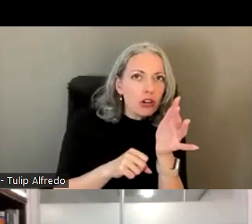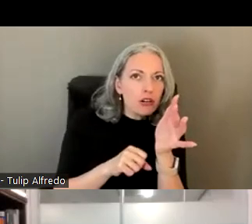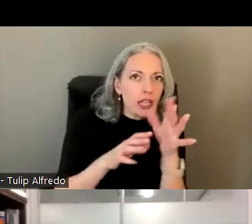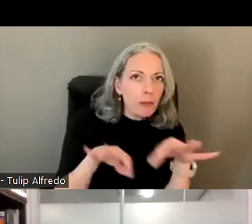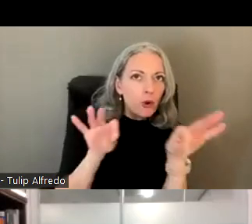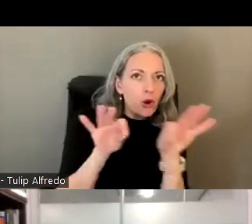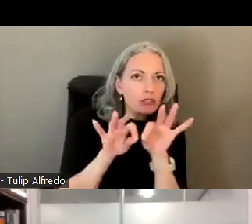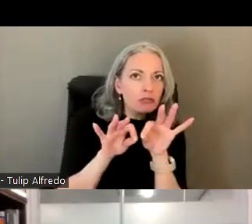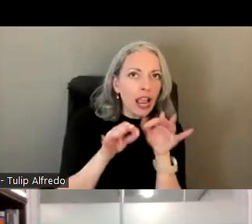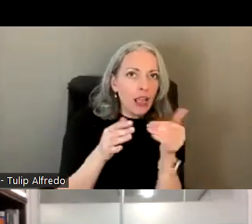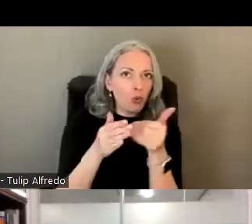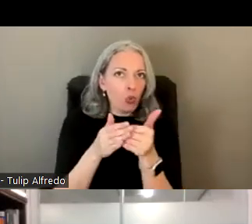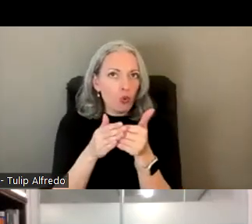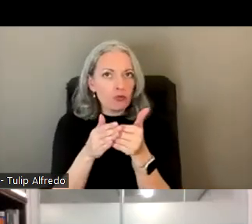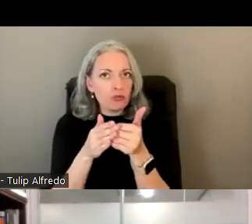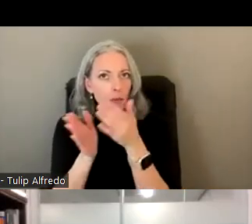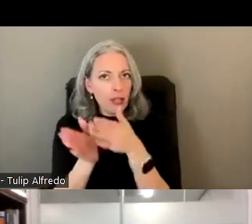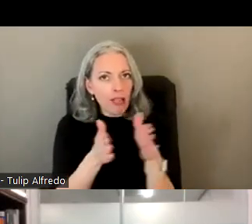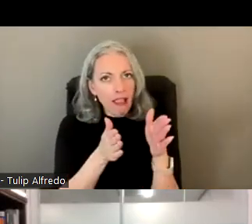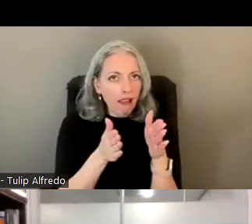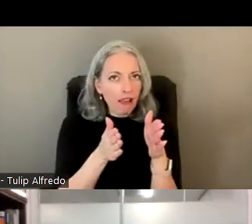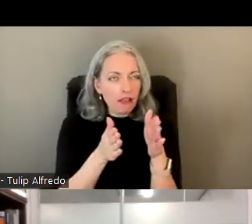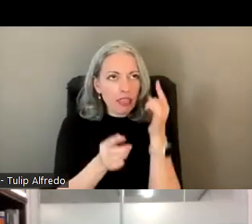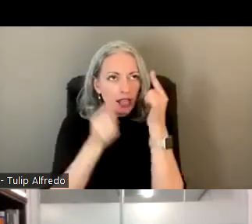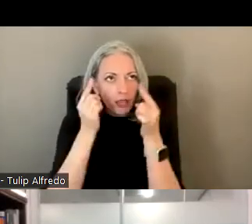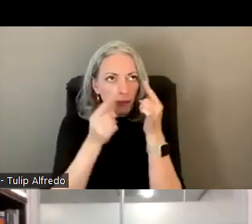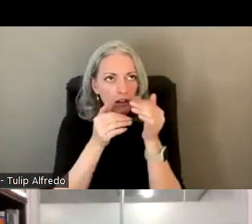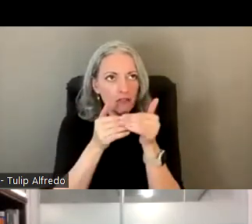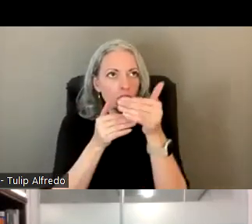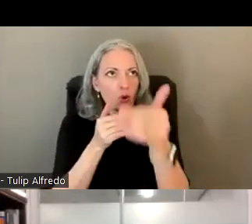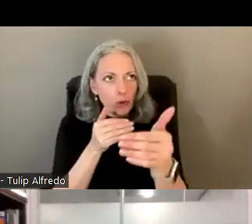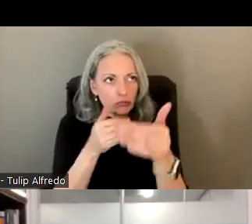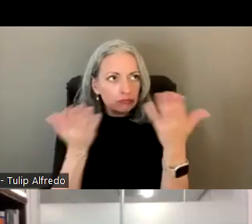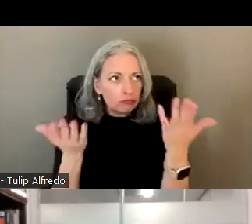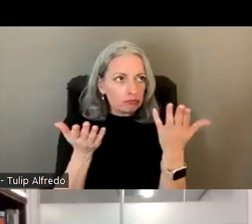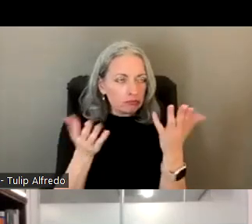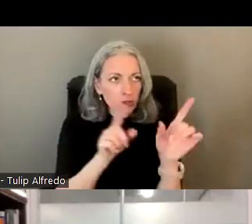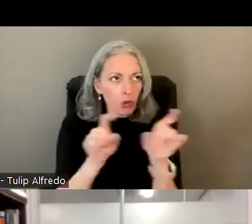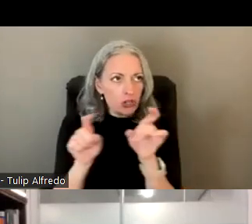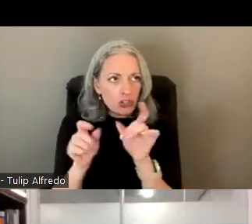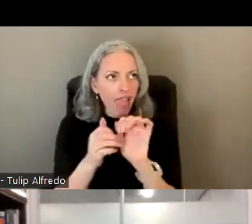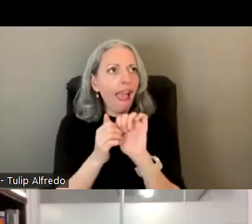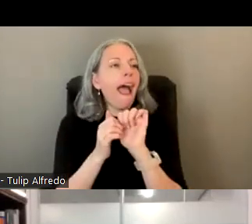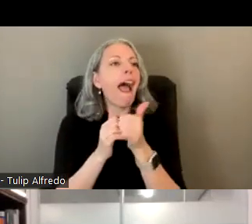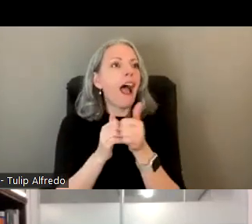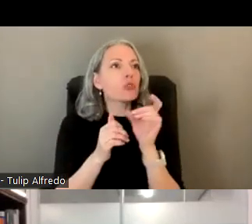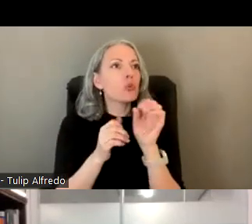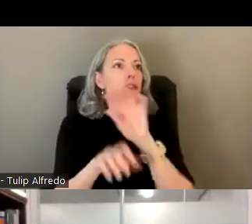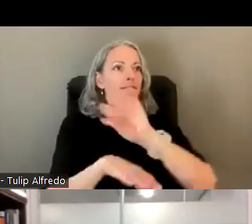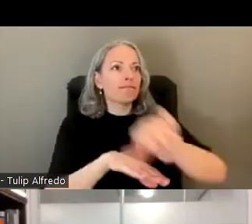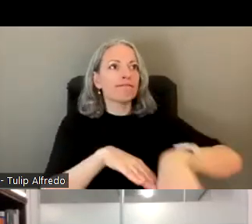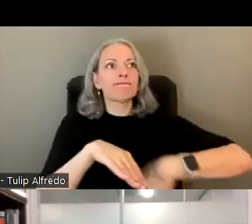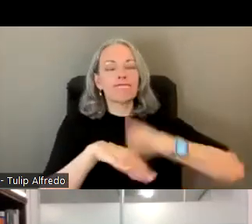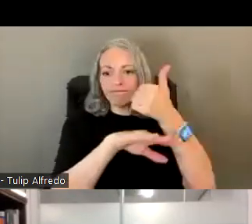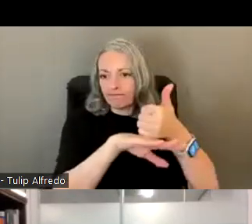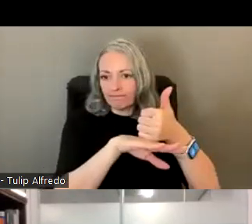guess, plan or steps forward? The question, and how do we implement that?